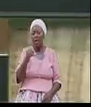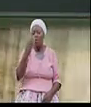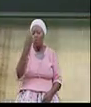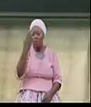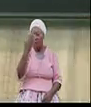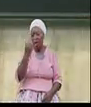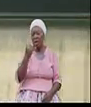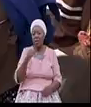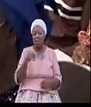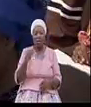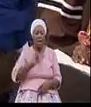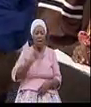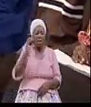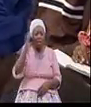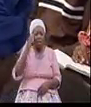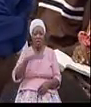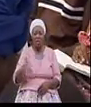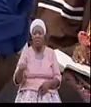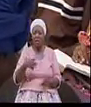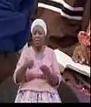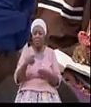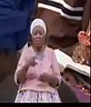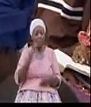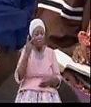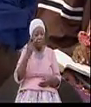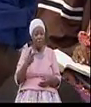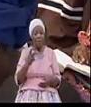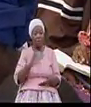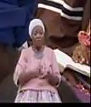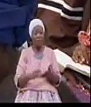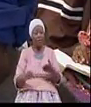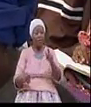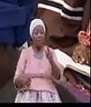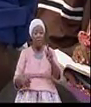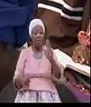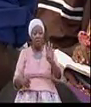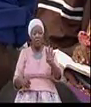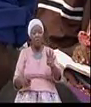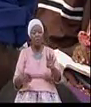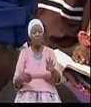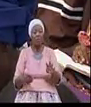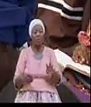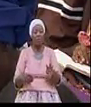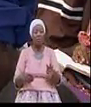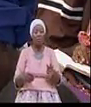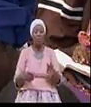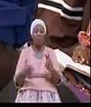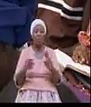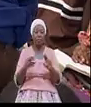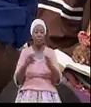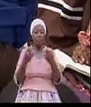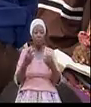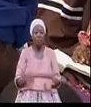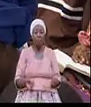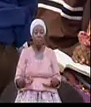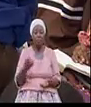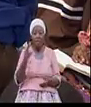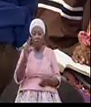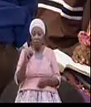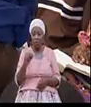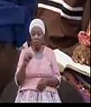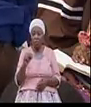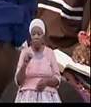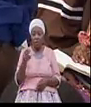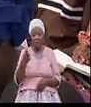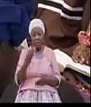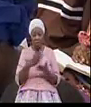verse 24, nay, there's something between verse 23 and verse